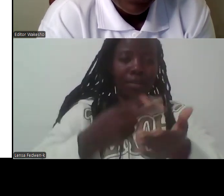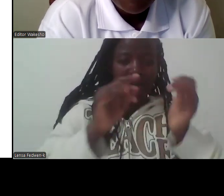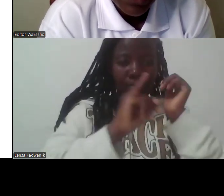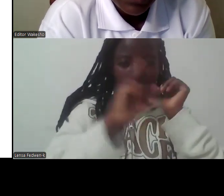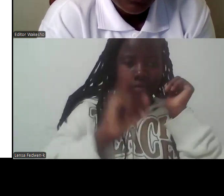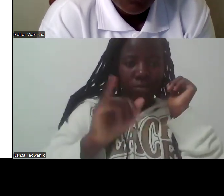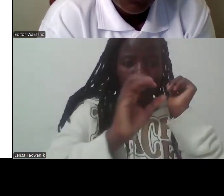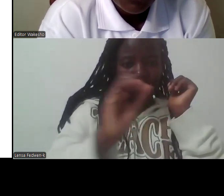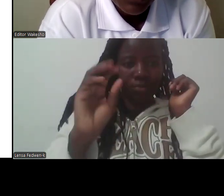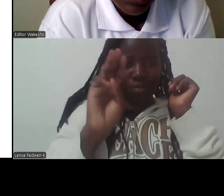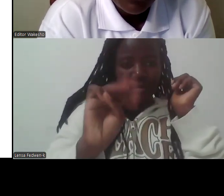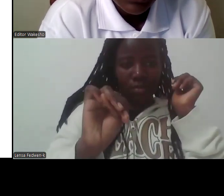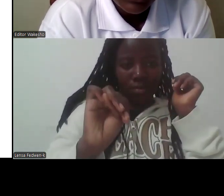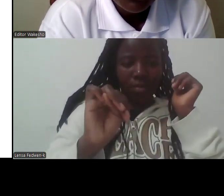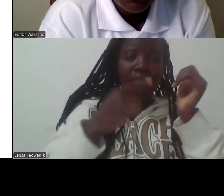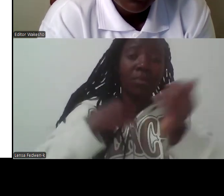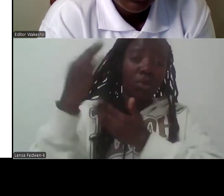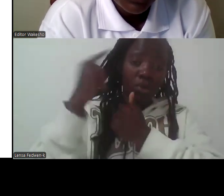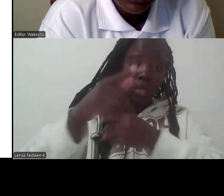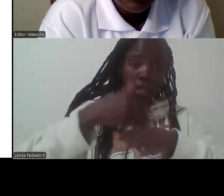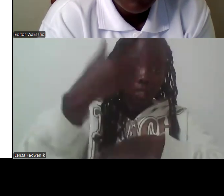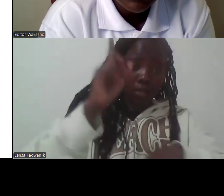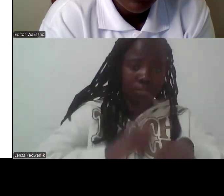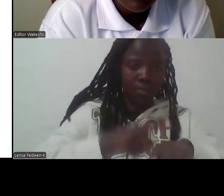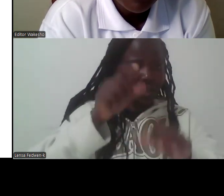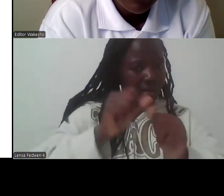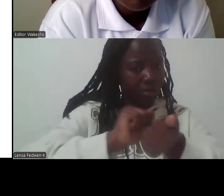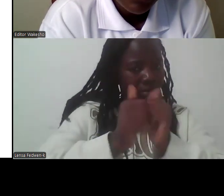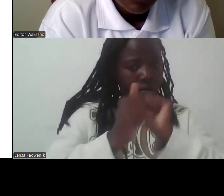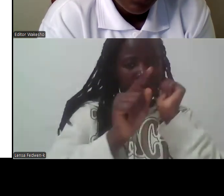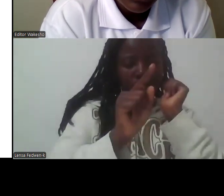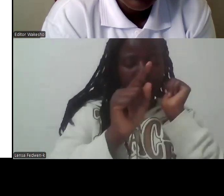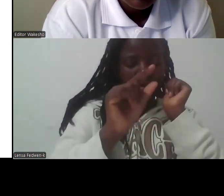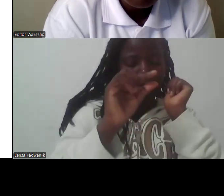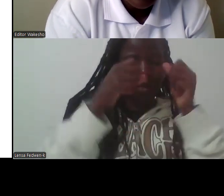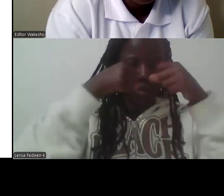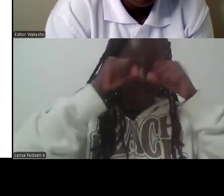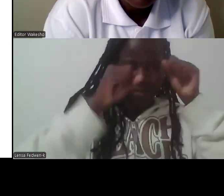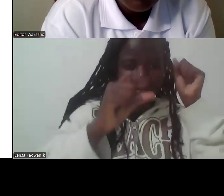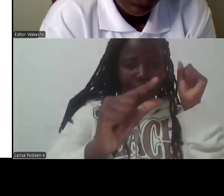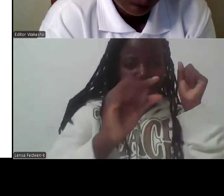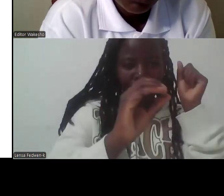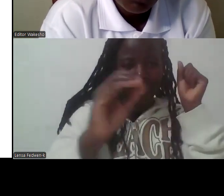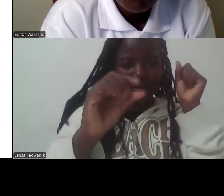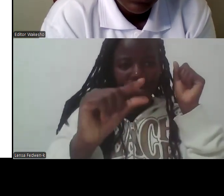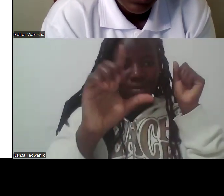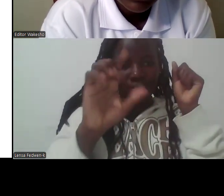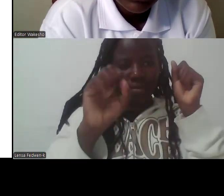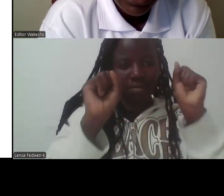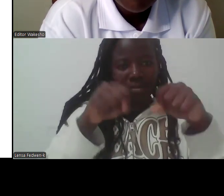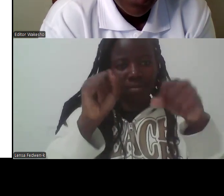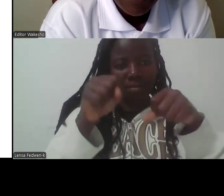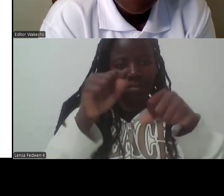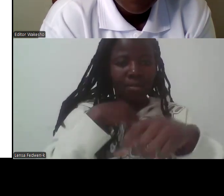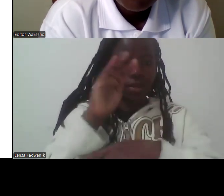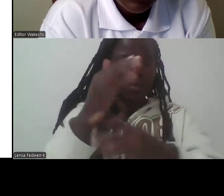of my friend who really wanted to join, but now the problem, I did not manage because of the Zoom. I think didn't